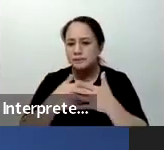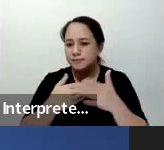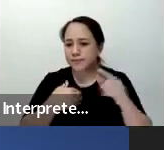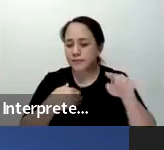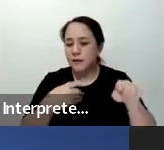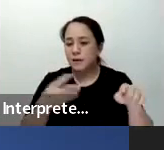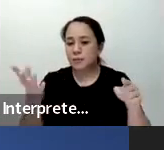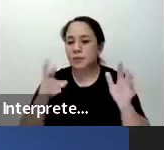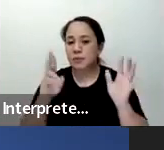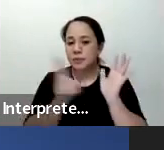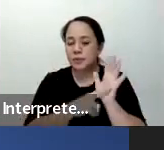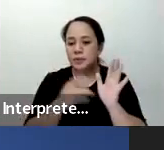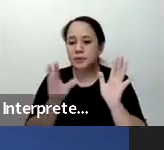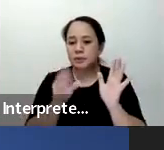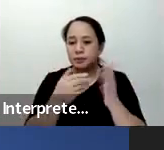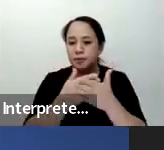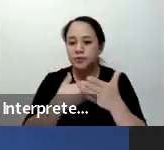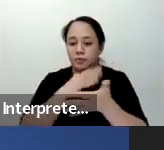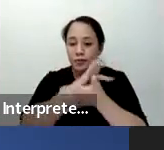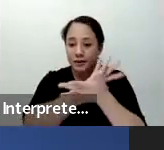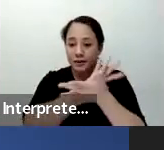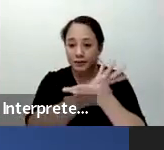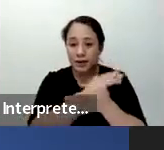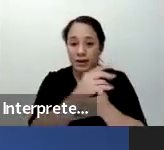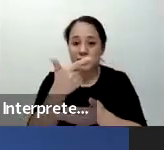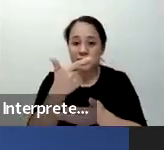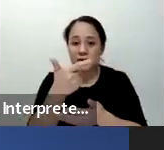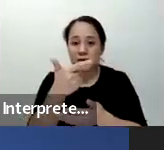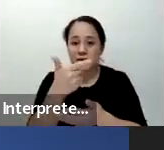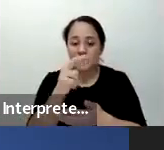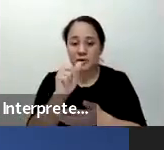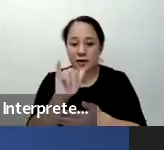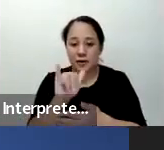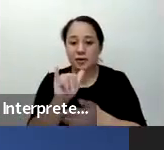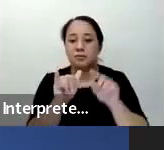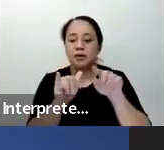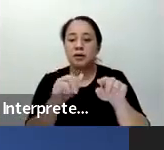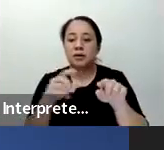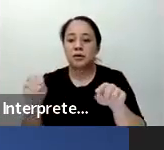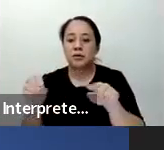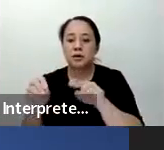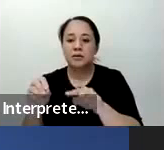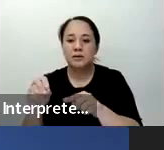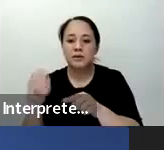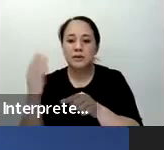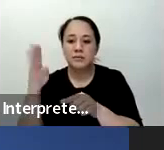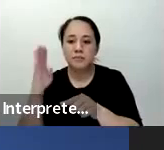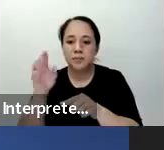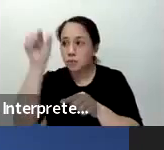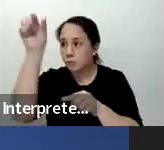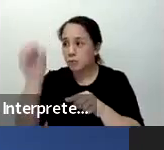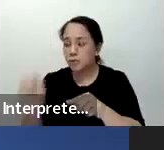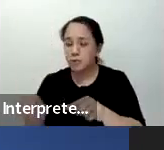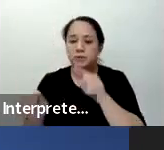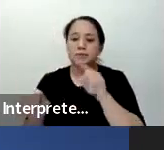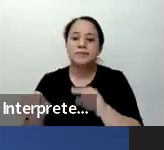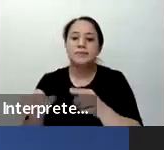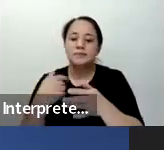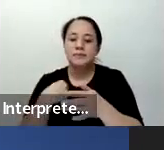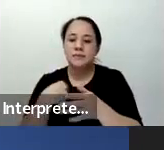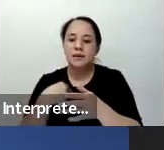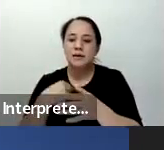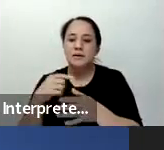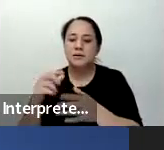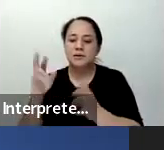the registered deaths pre-pandemic, that's from 2015 to 2019. The blue bar represents the registered deaths in